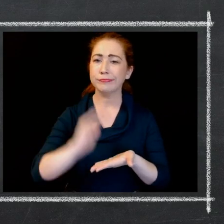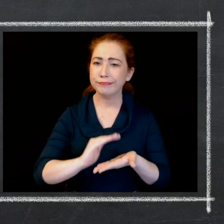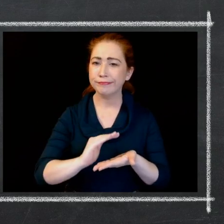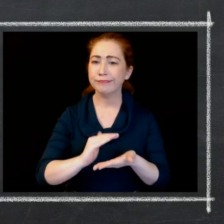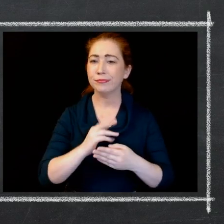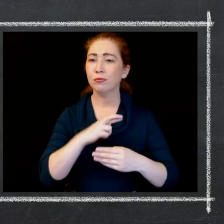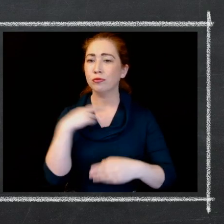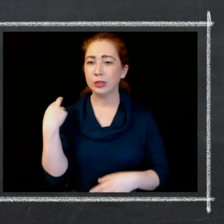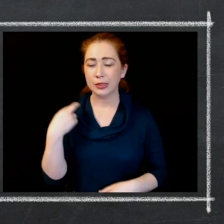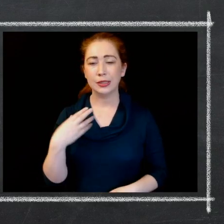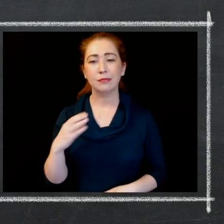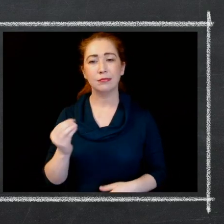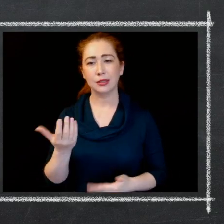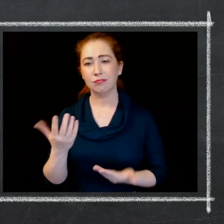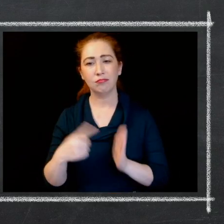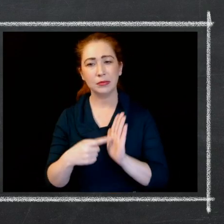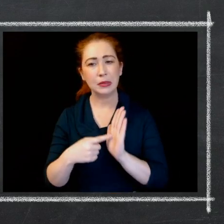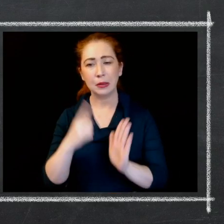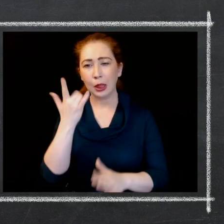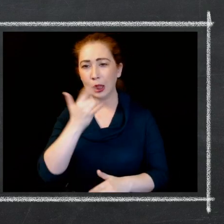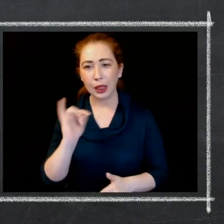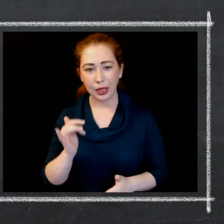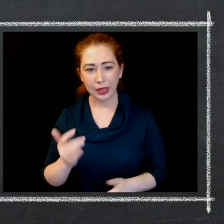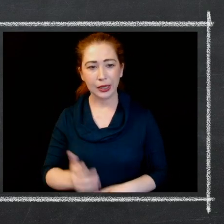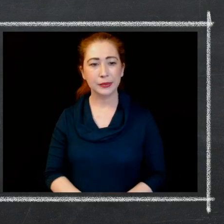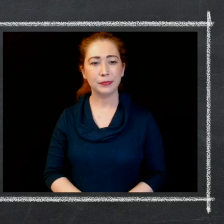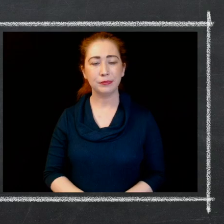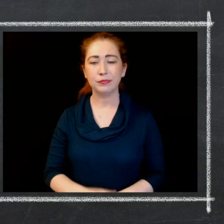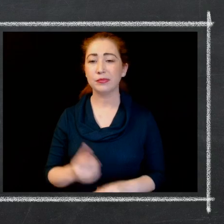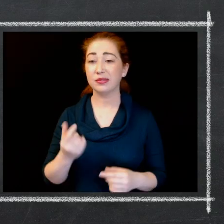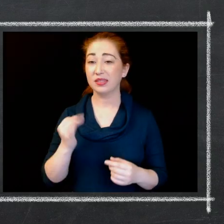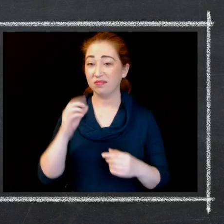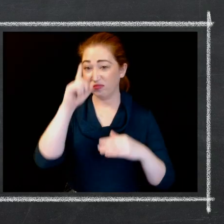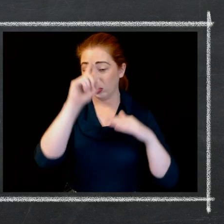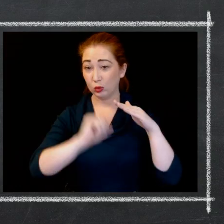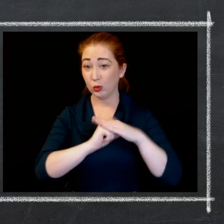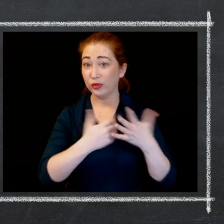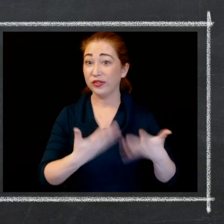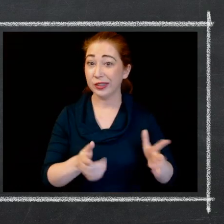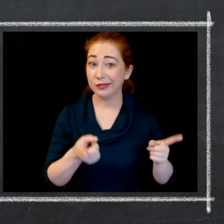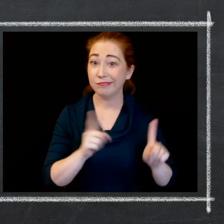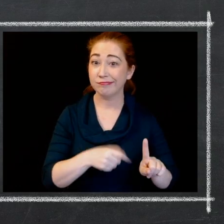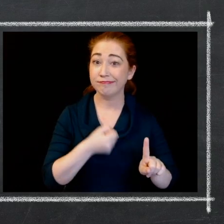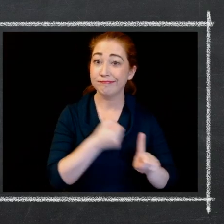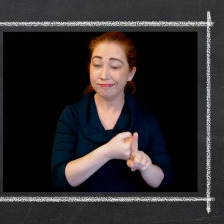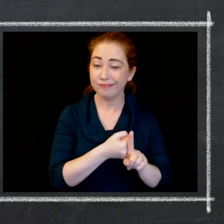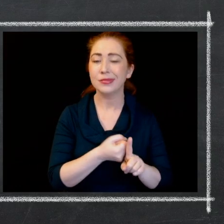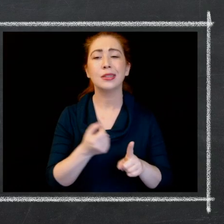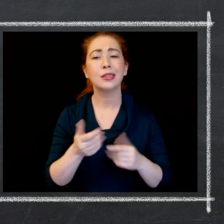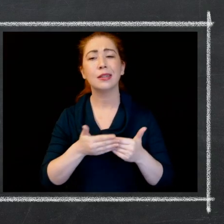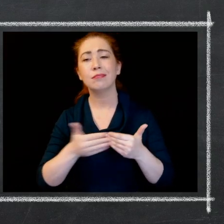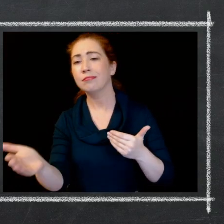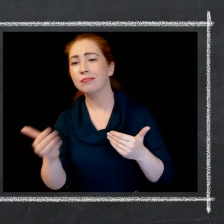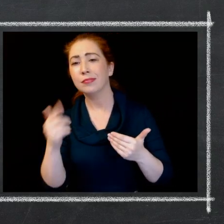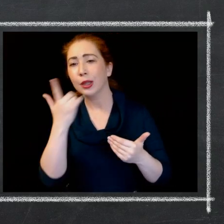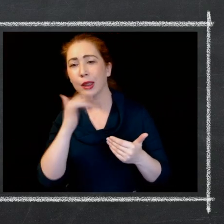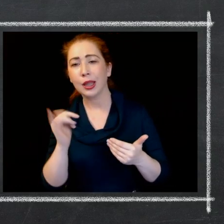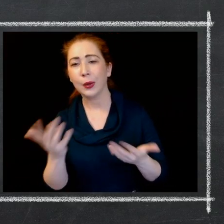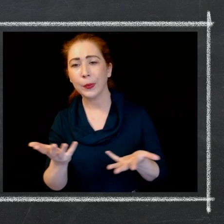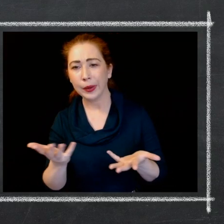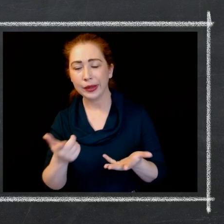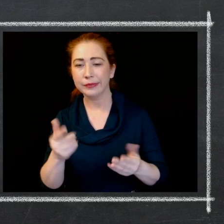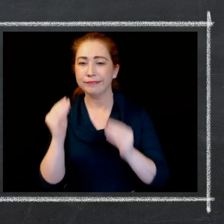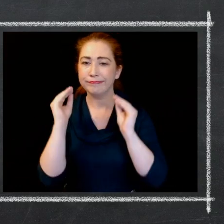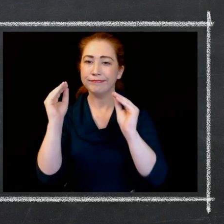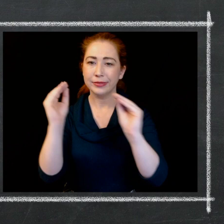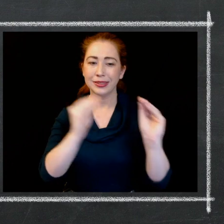to prevent it, and if it can't be prevented, then its aftermath. This will not only help with stroke prevention, but will